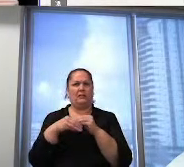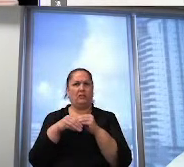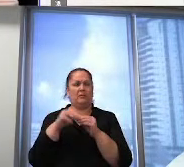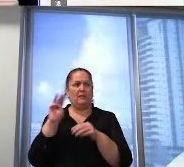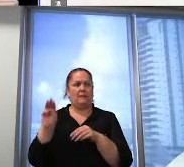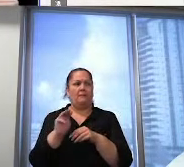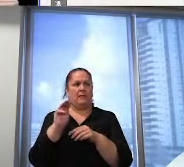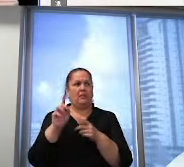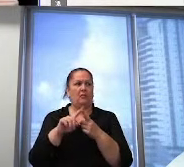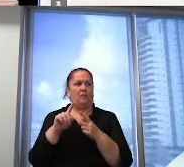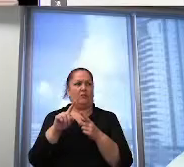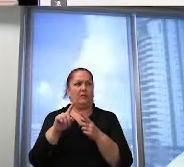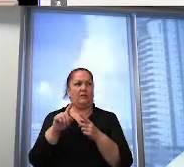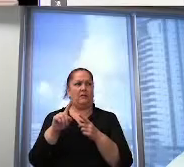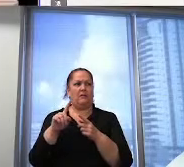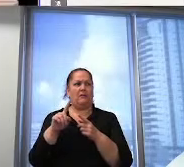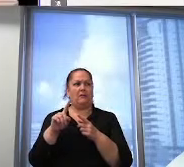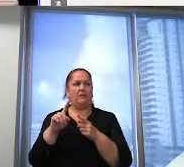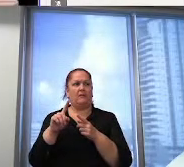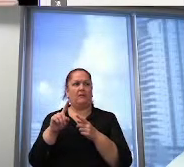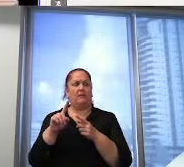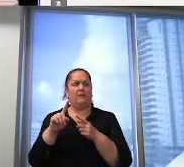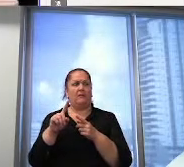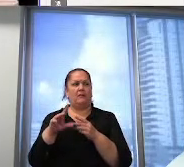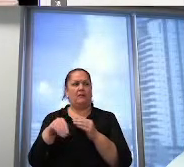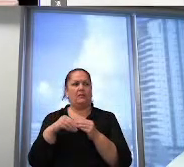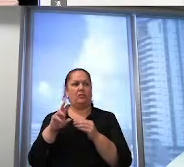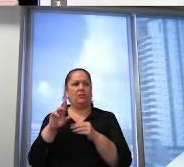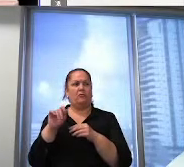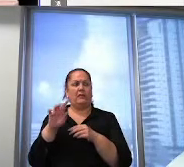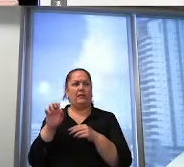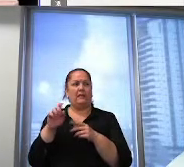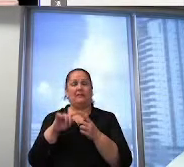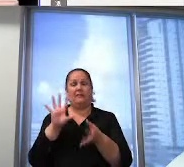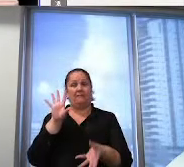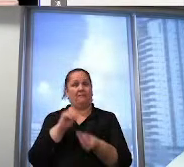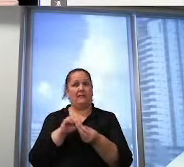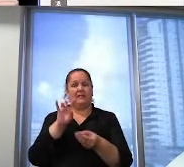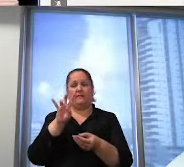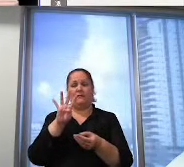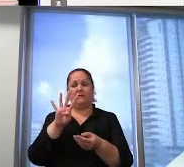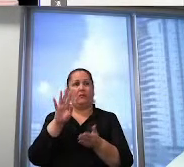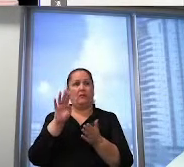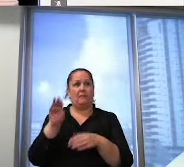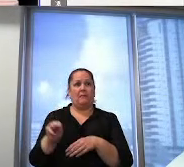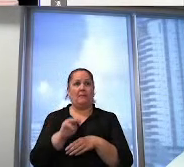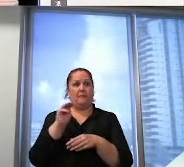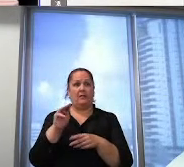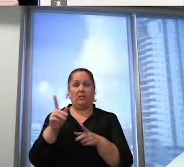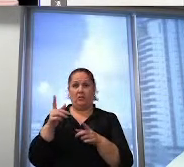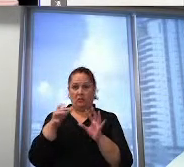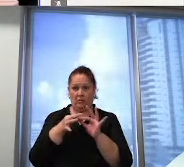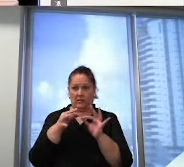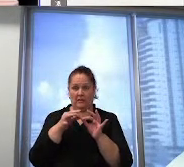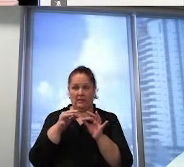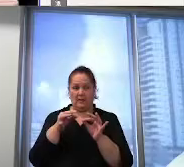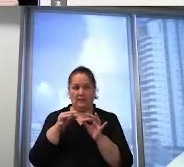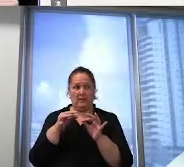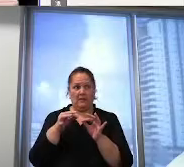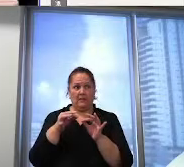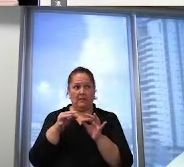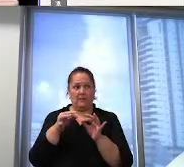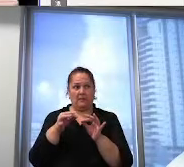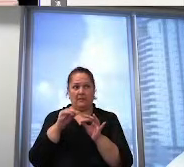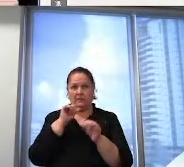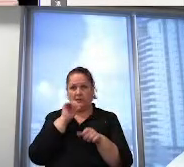24 additional million for the provisional rate. So it's 74 million. So what you're saying is that's